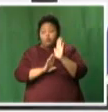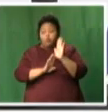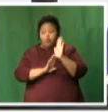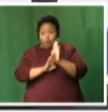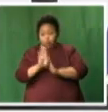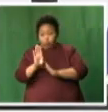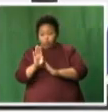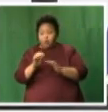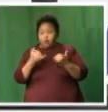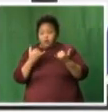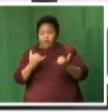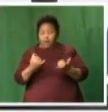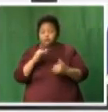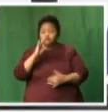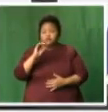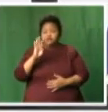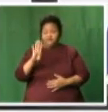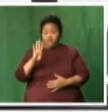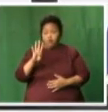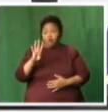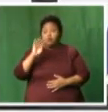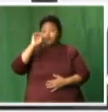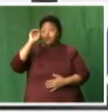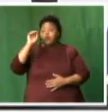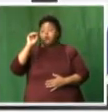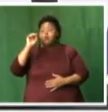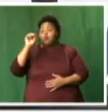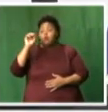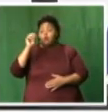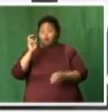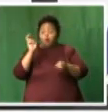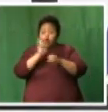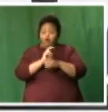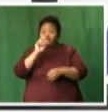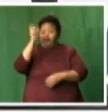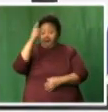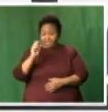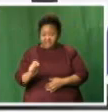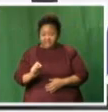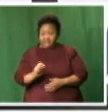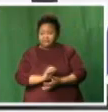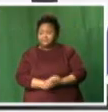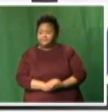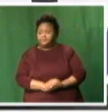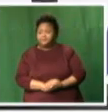24.8%. That is amazing. Even though this trend